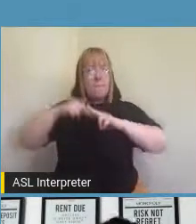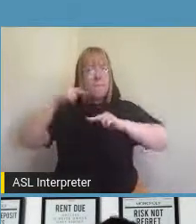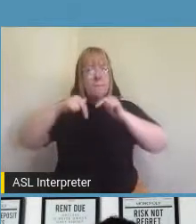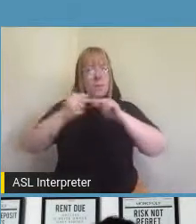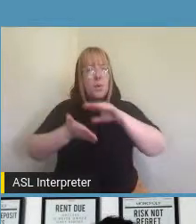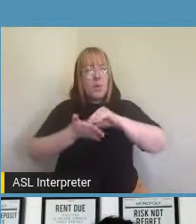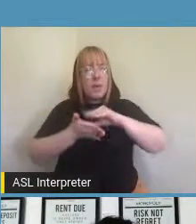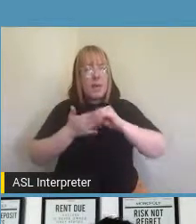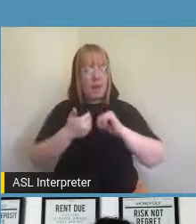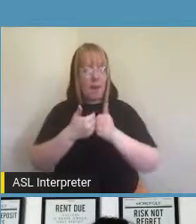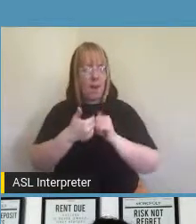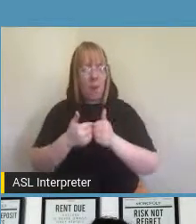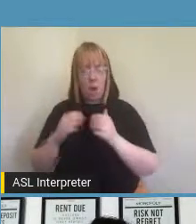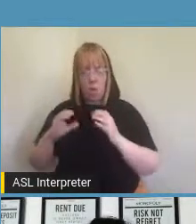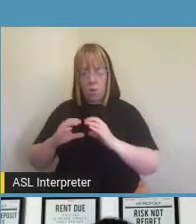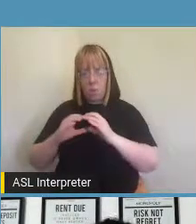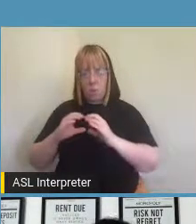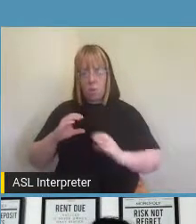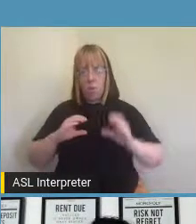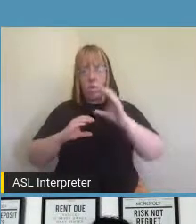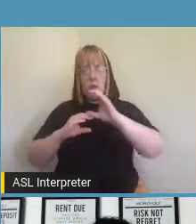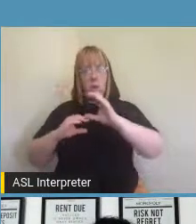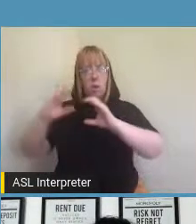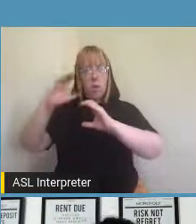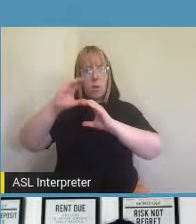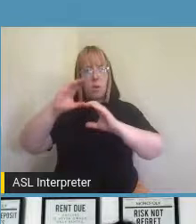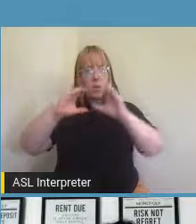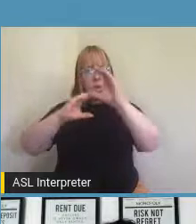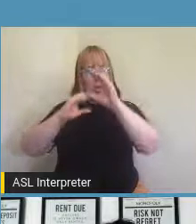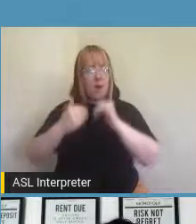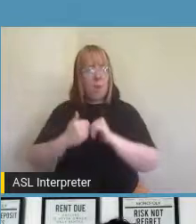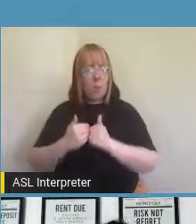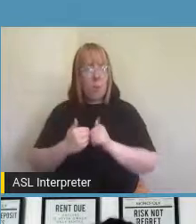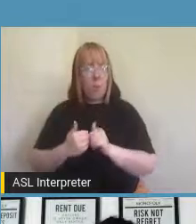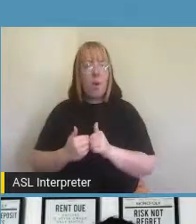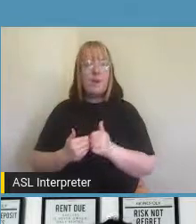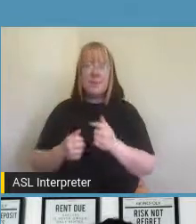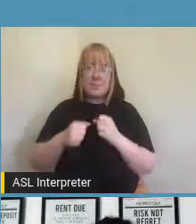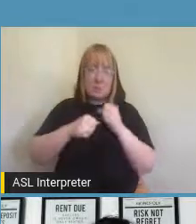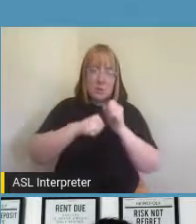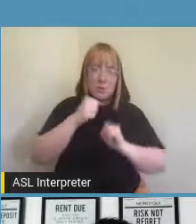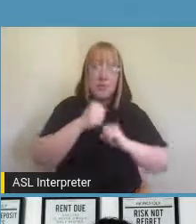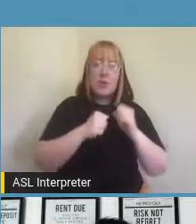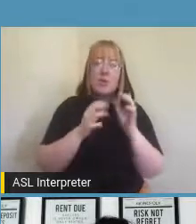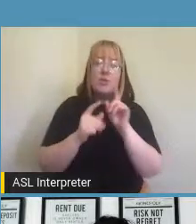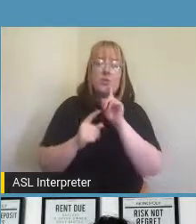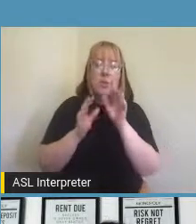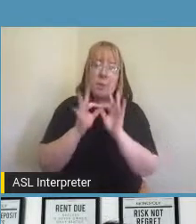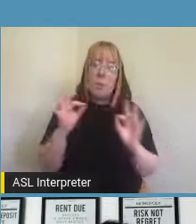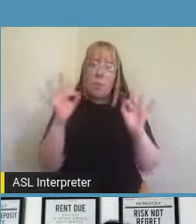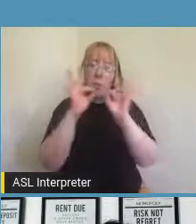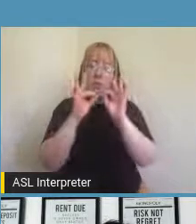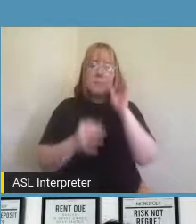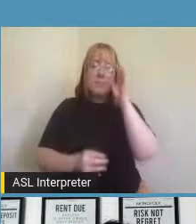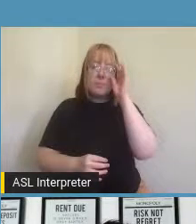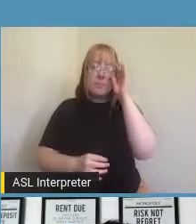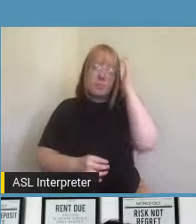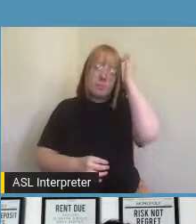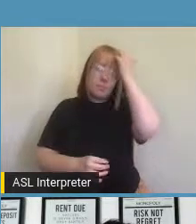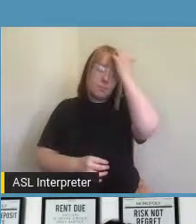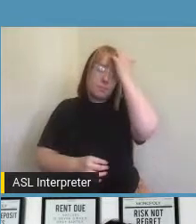again, pending the capacity. And then certainly there's that time, as I mentioned, and the structure, especially if we're trying to tell this more often. A lot of this